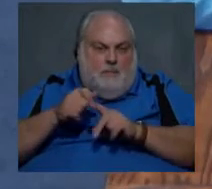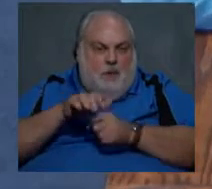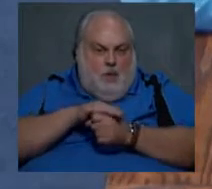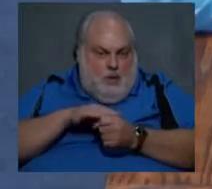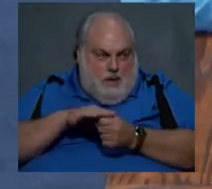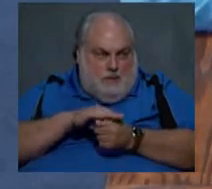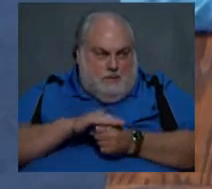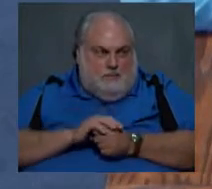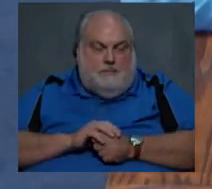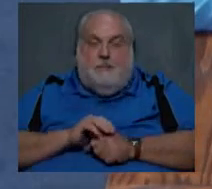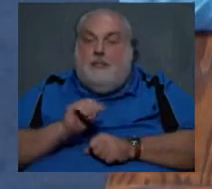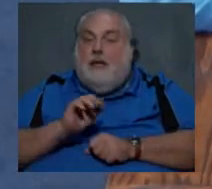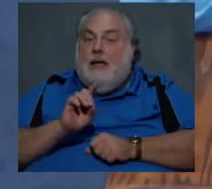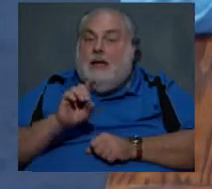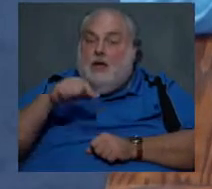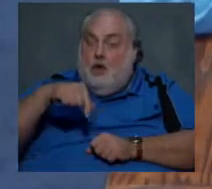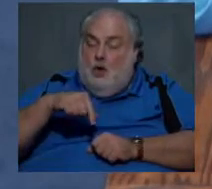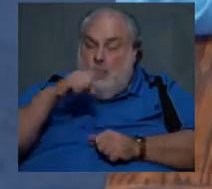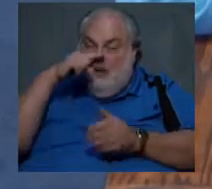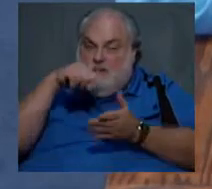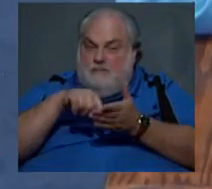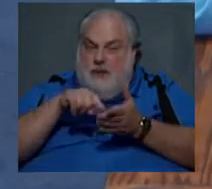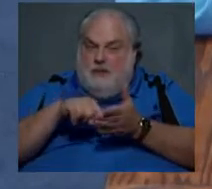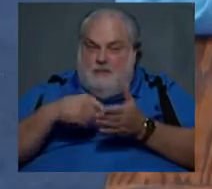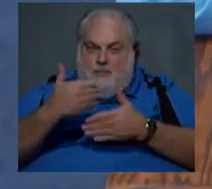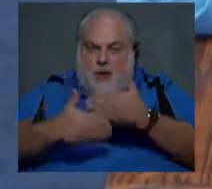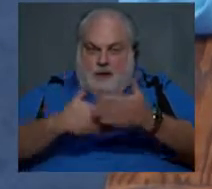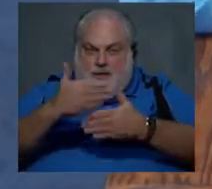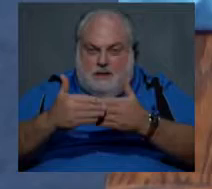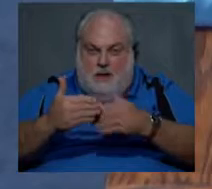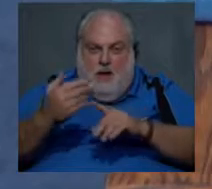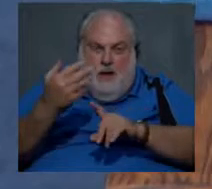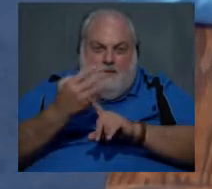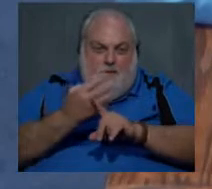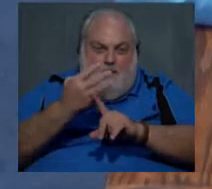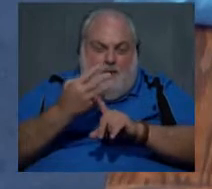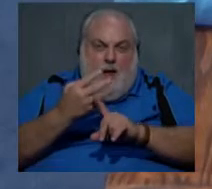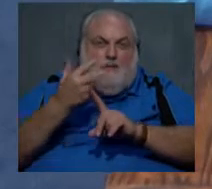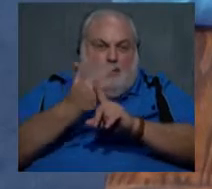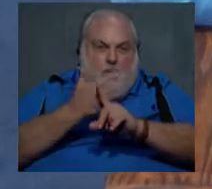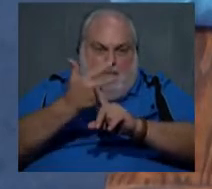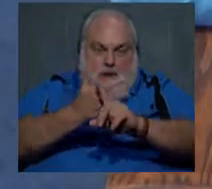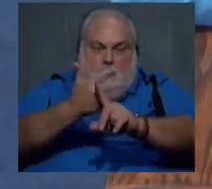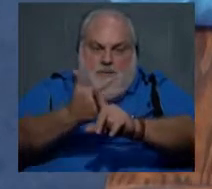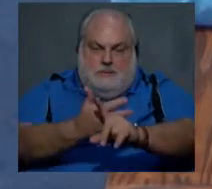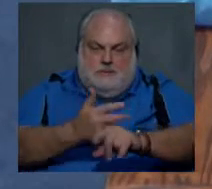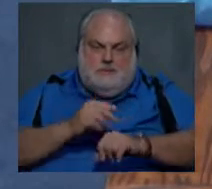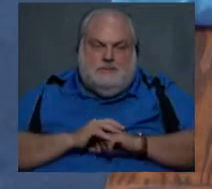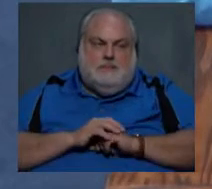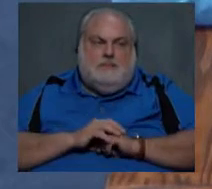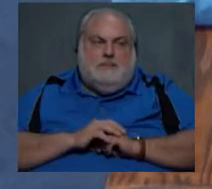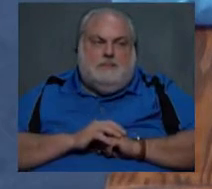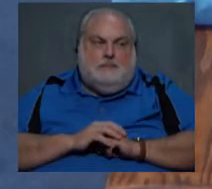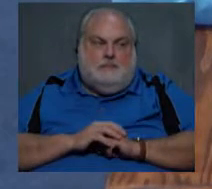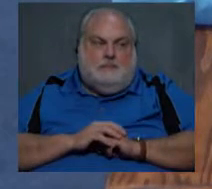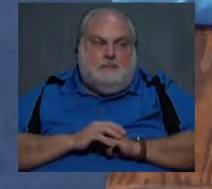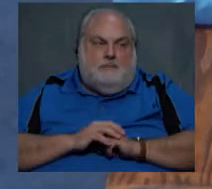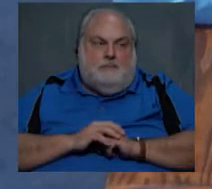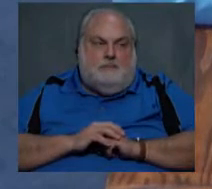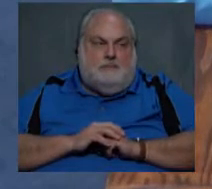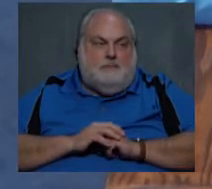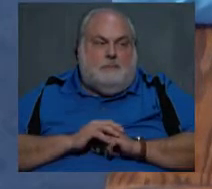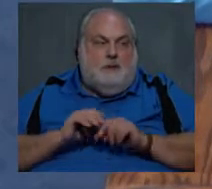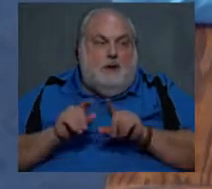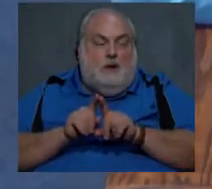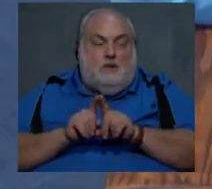location. ADQ, I believe, inspects the process, I believe, is it quarterly? Yes. Quarterly. And then, and